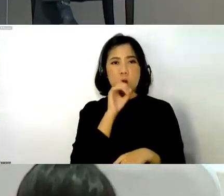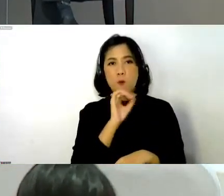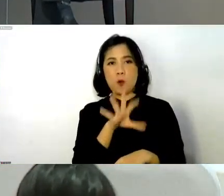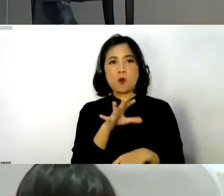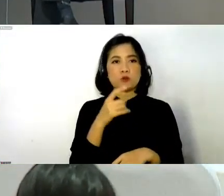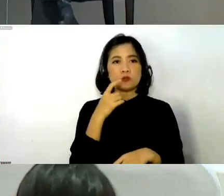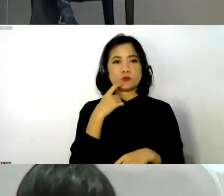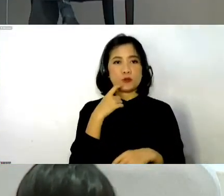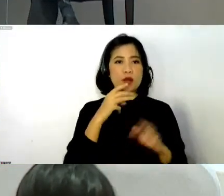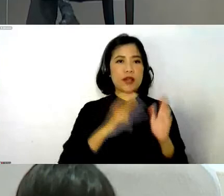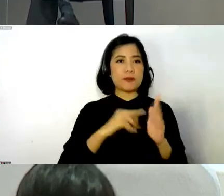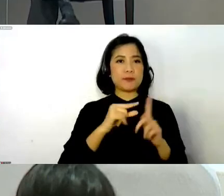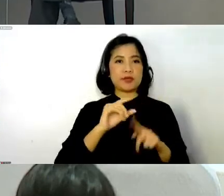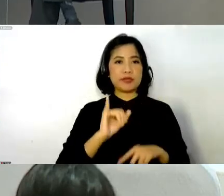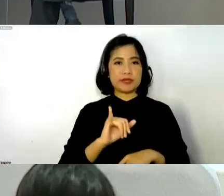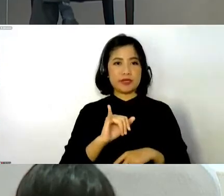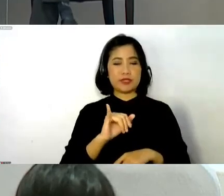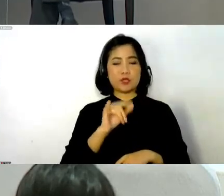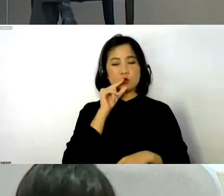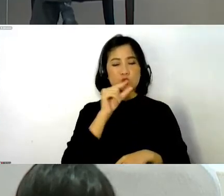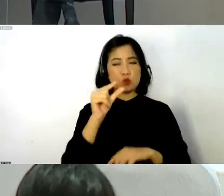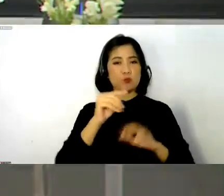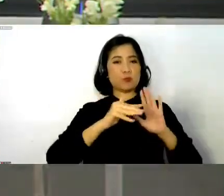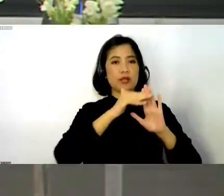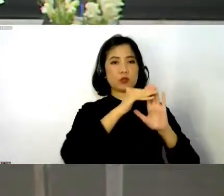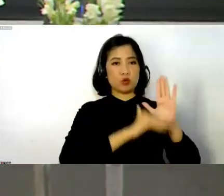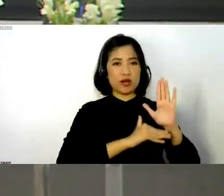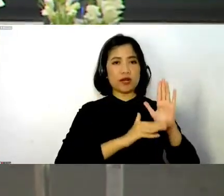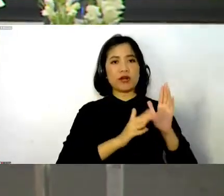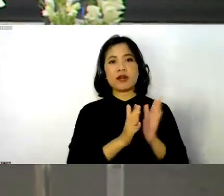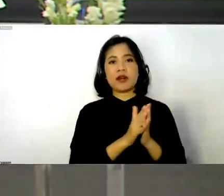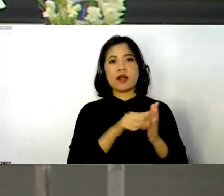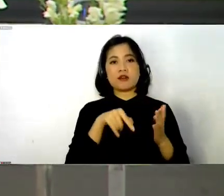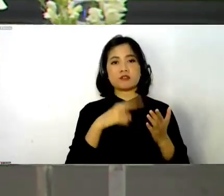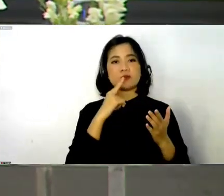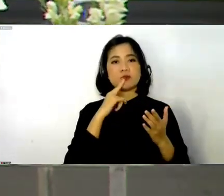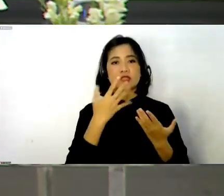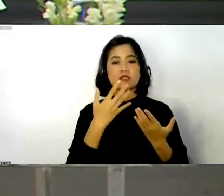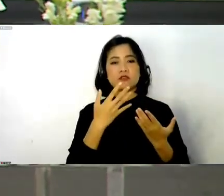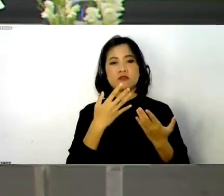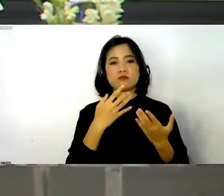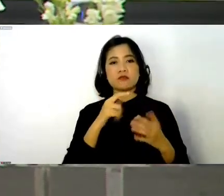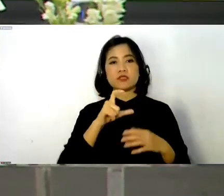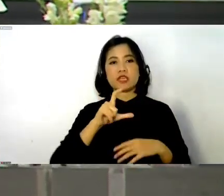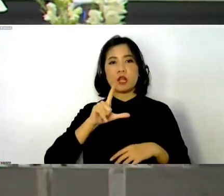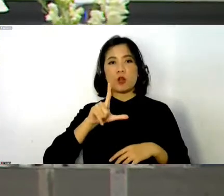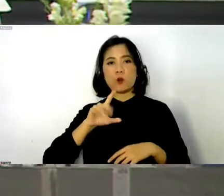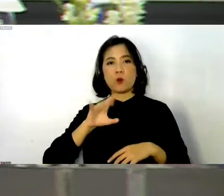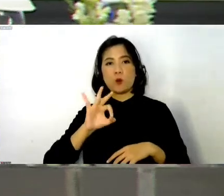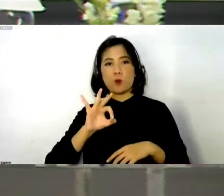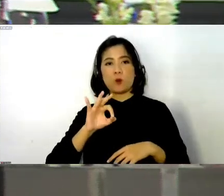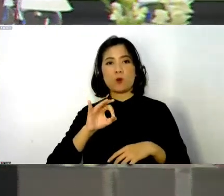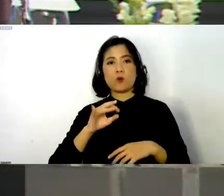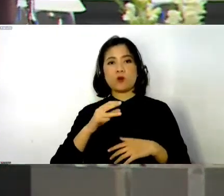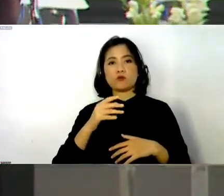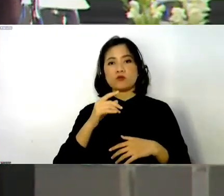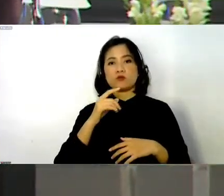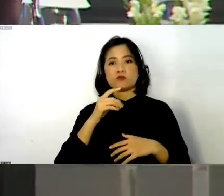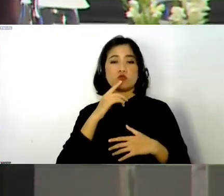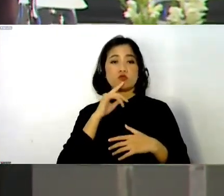from unavailability or lack of availability of clean water and sanitation, okay? And then, if you are talking